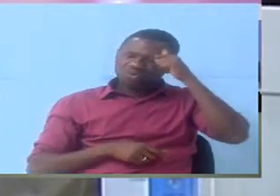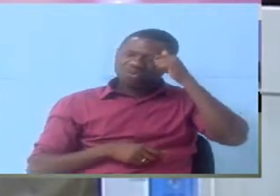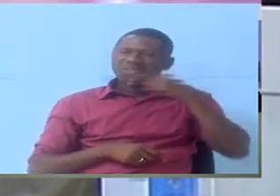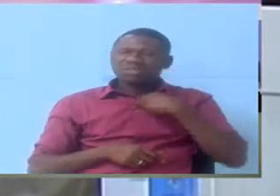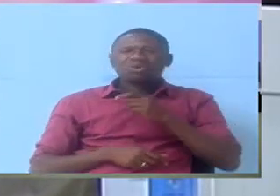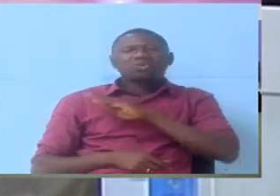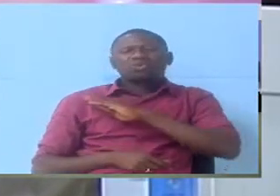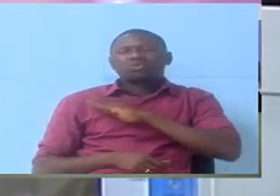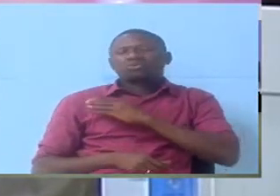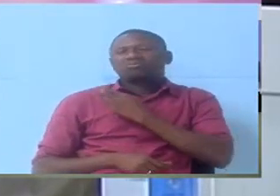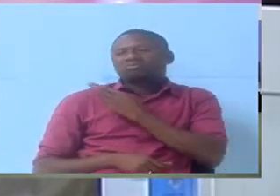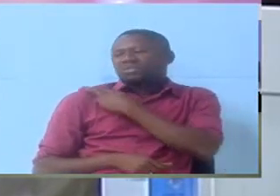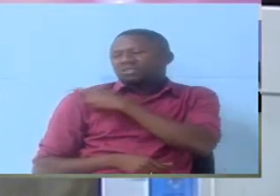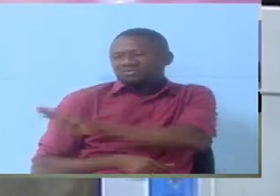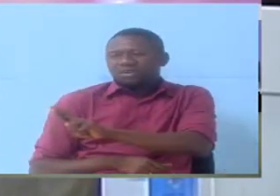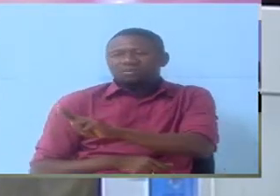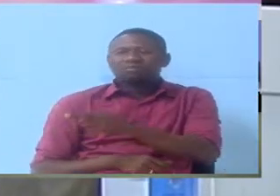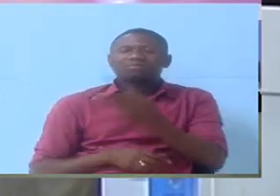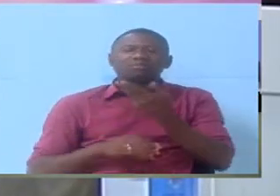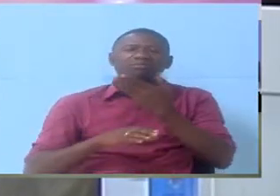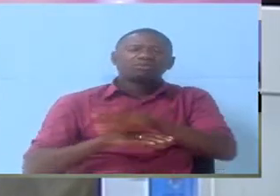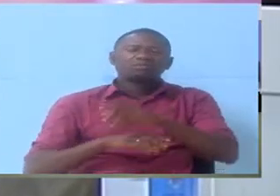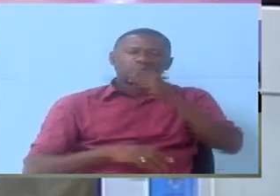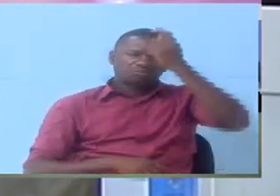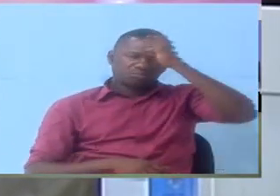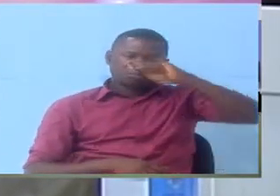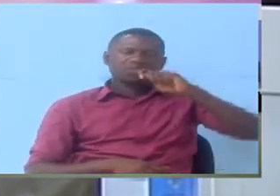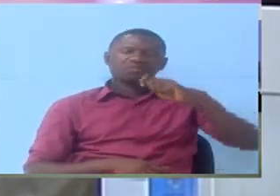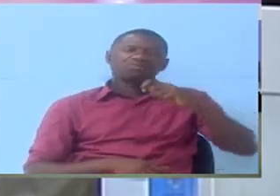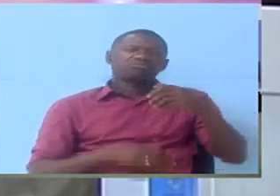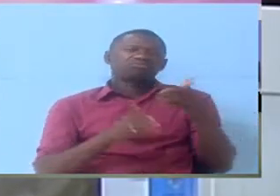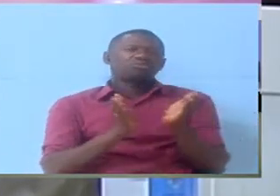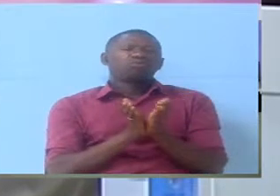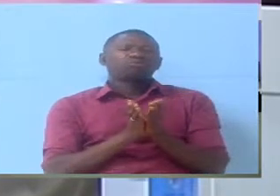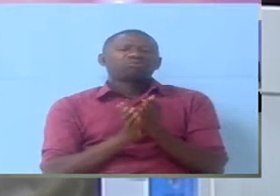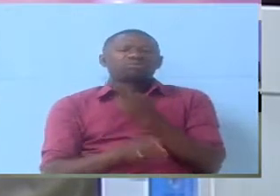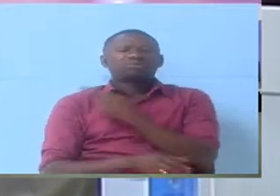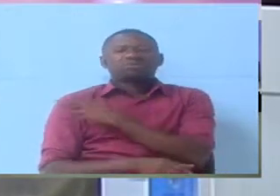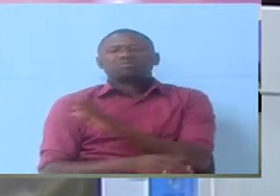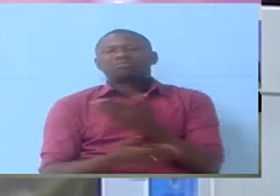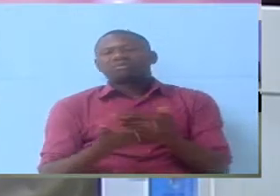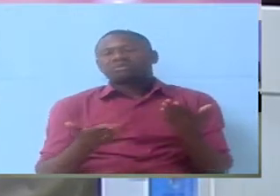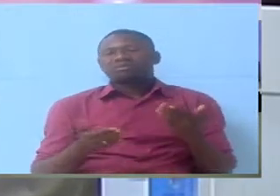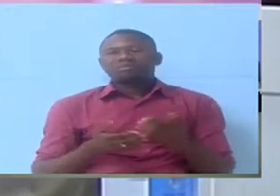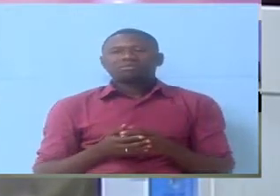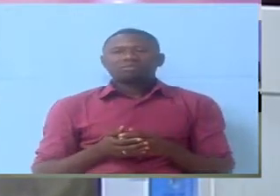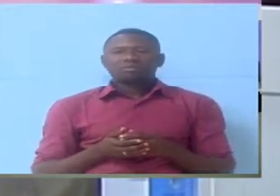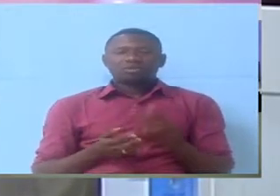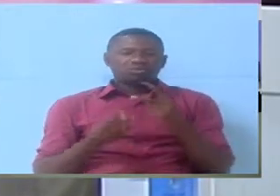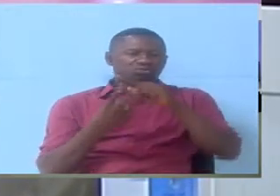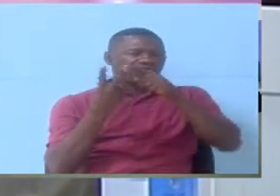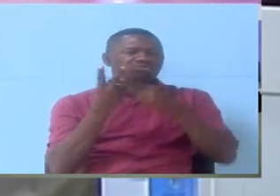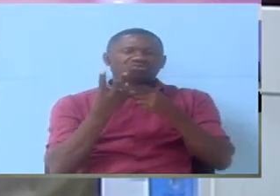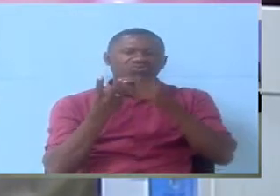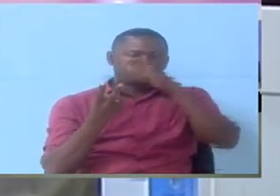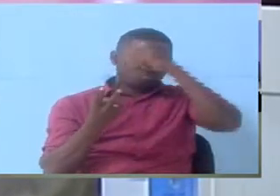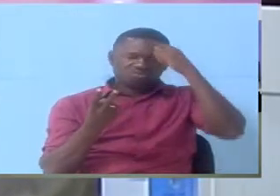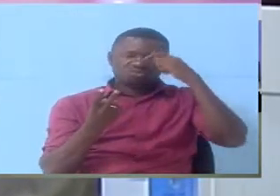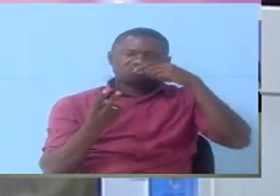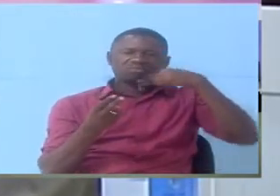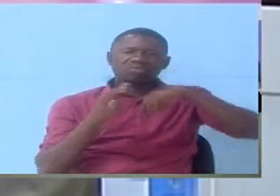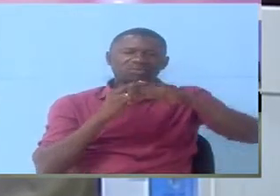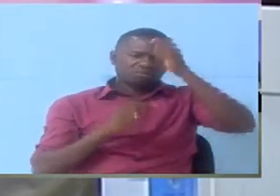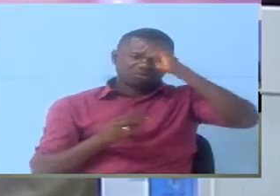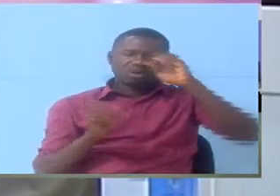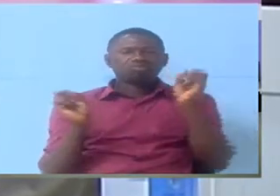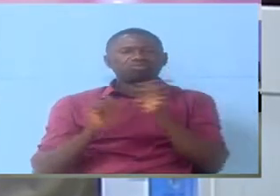also resigned from the police force. Afana nata duko nyimbulale kabo police. So they are no longer there actually. Wolumantara jesaing.